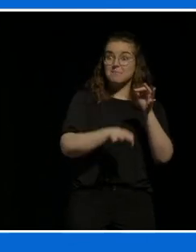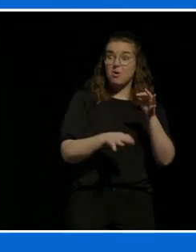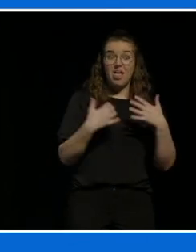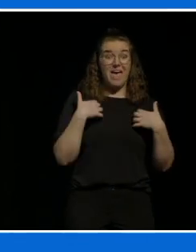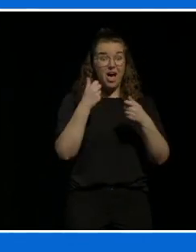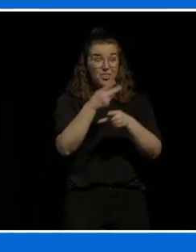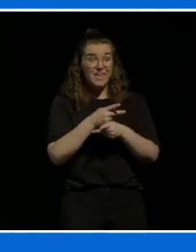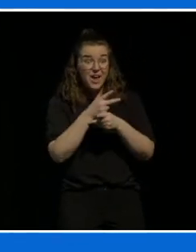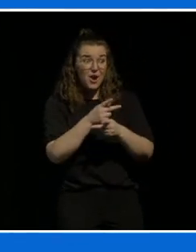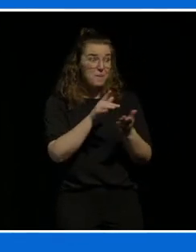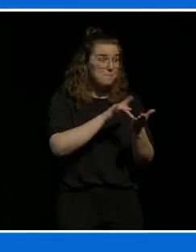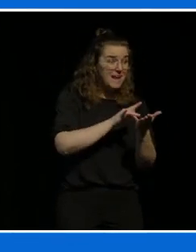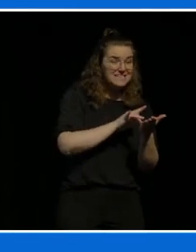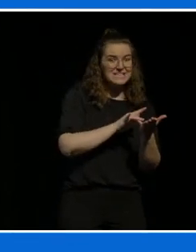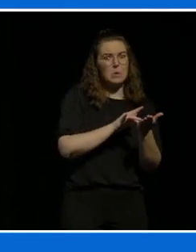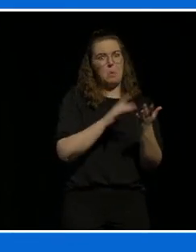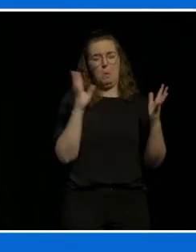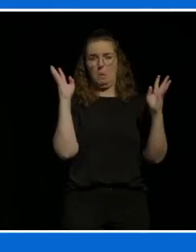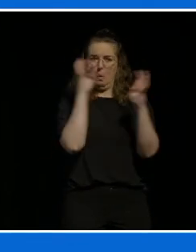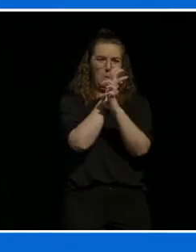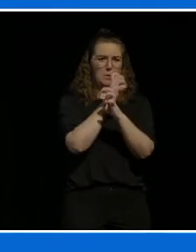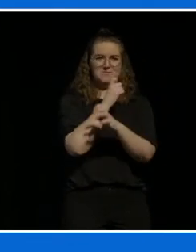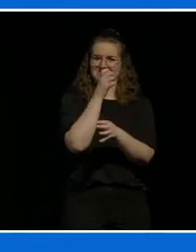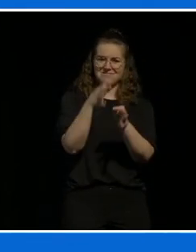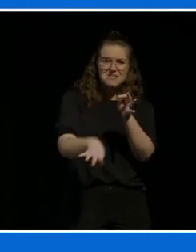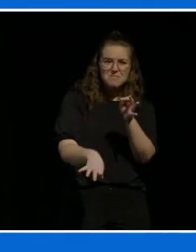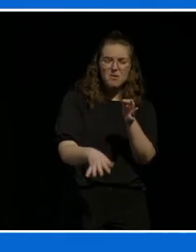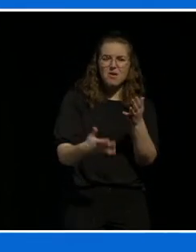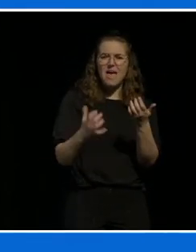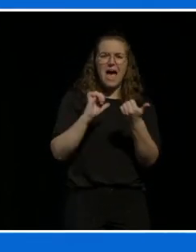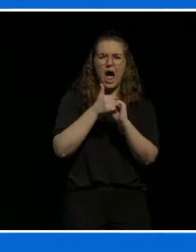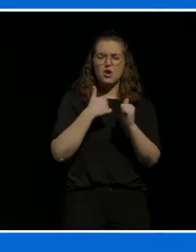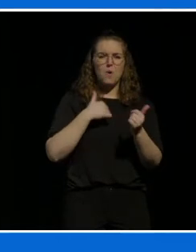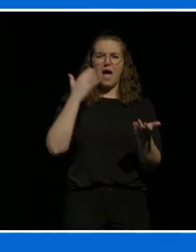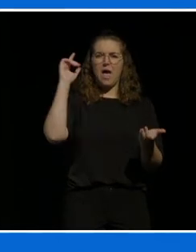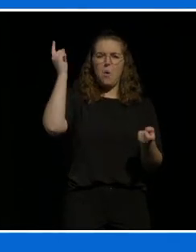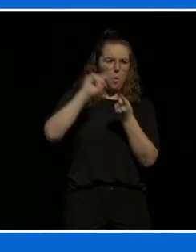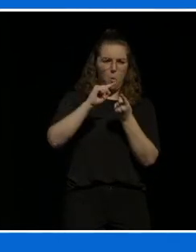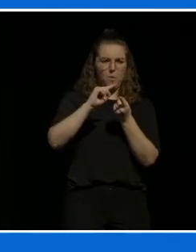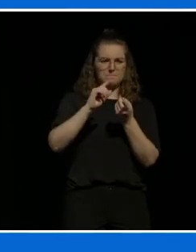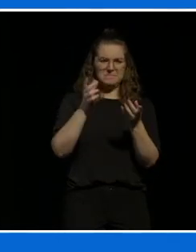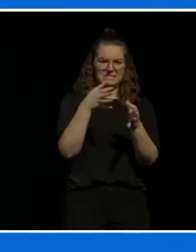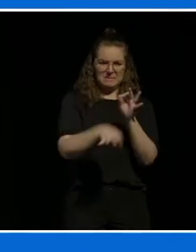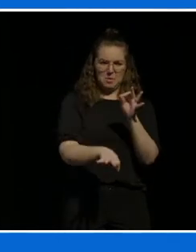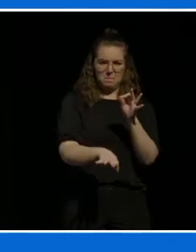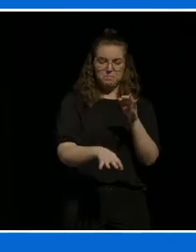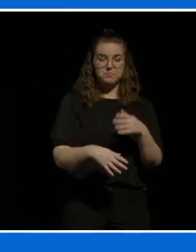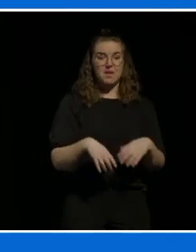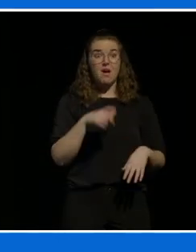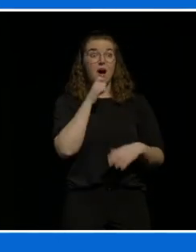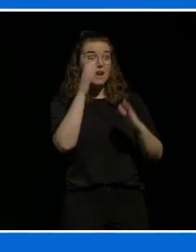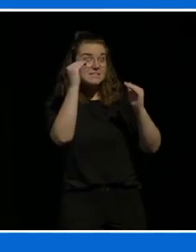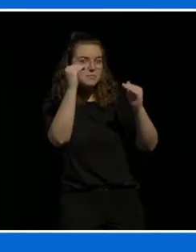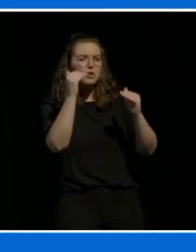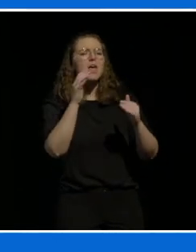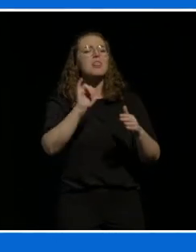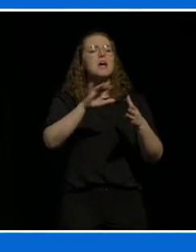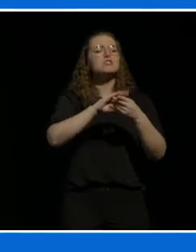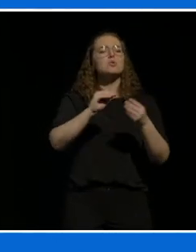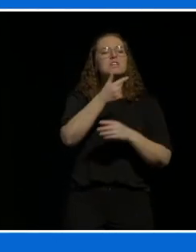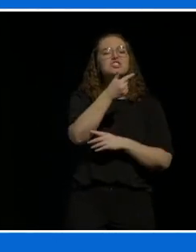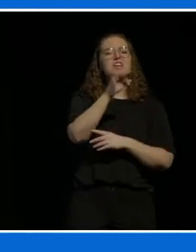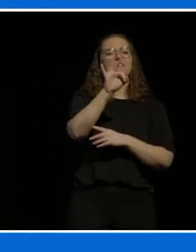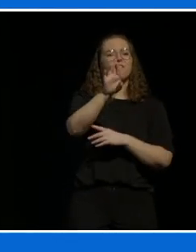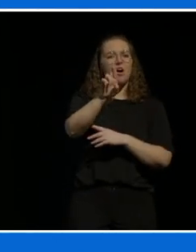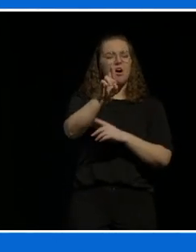unfortunately, medicine can be complex to understand. How do you make it simple? How do you make it unexpected? So with the story I told you about GFR, it was unexpected in